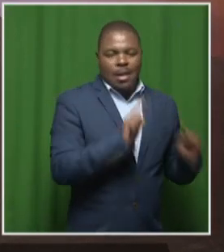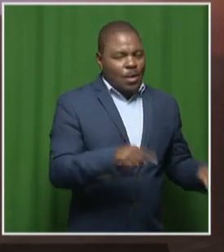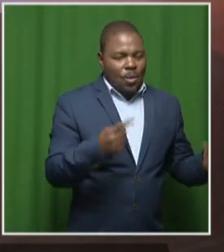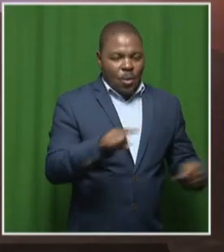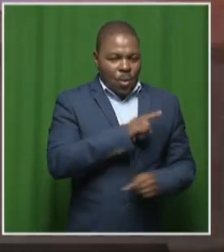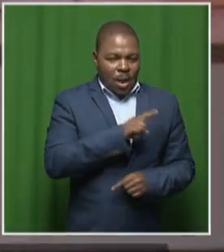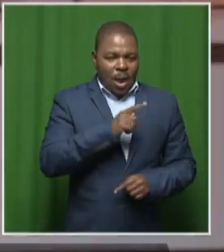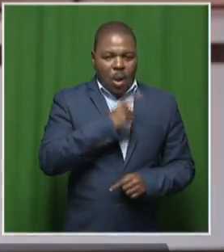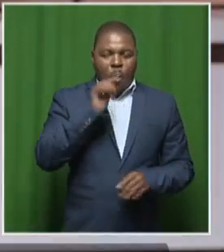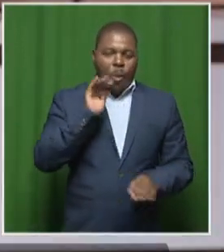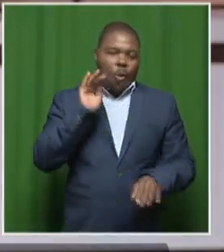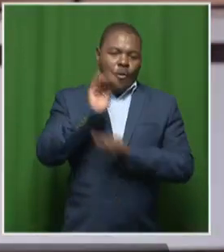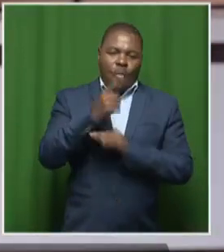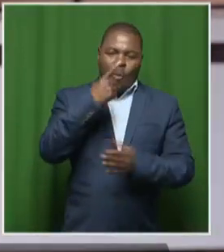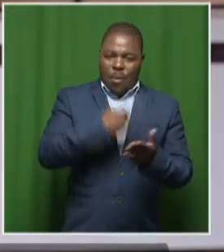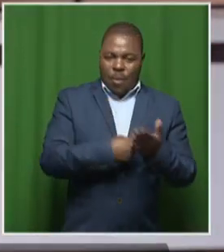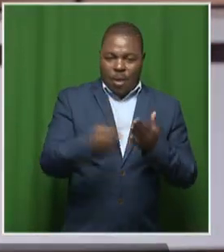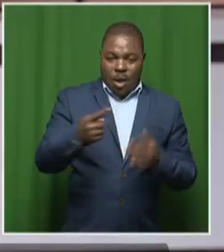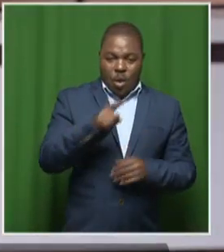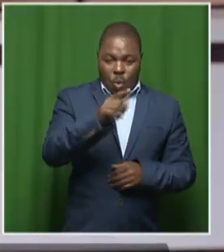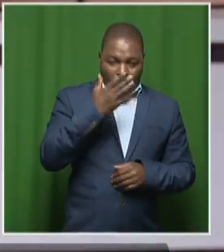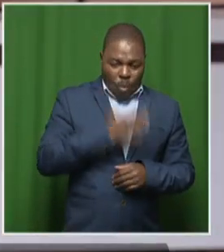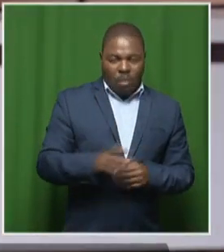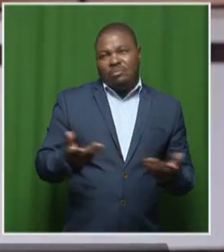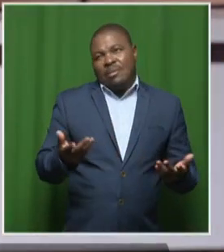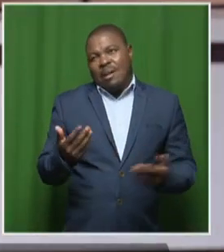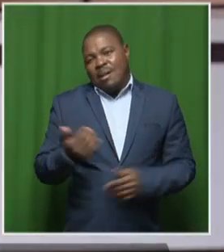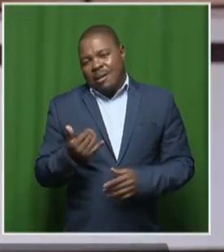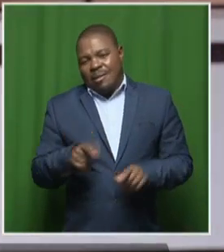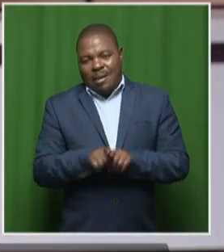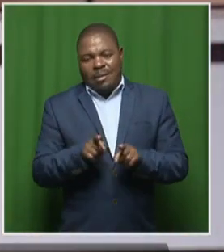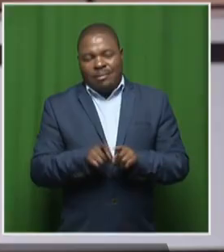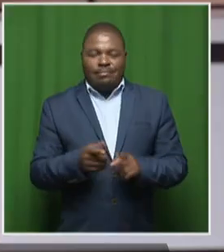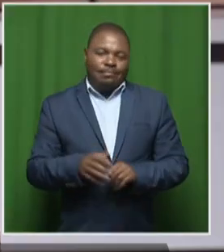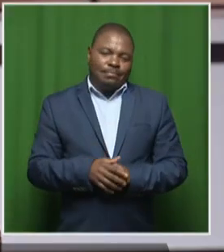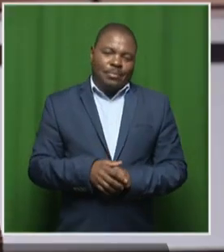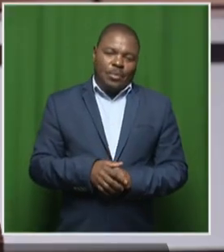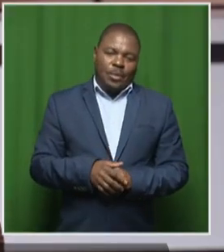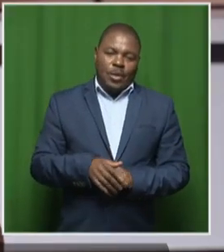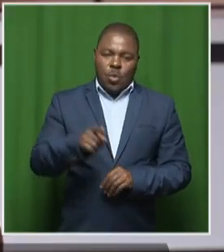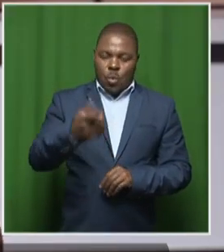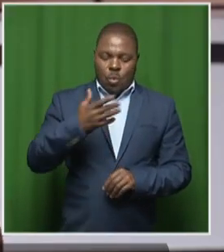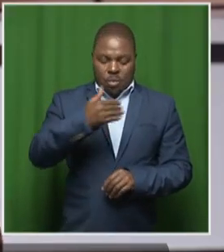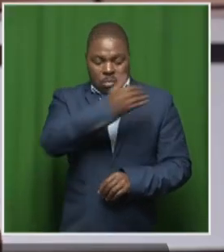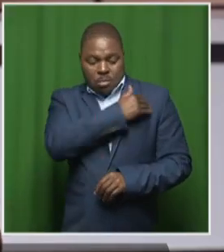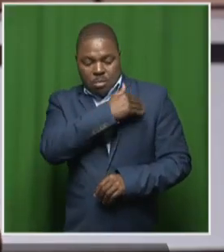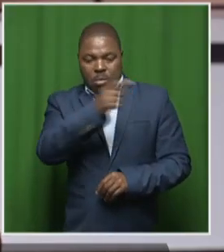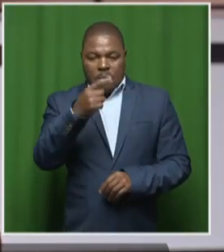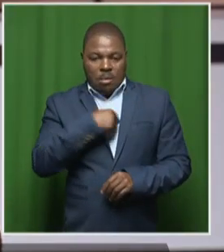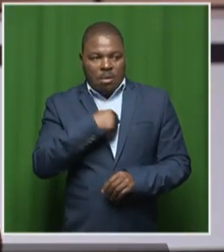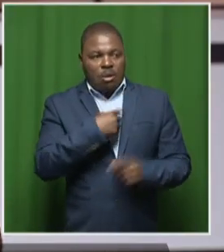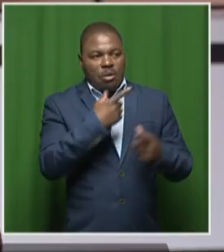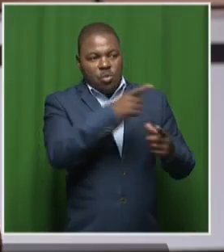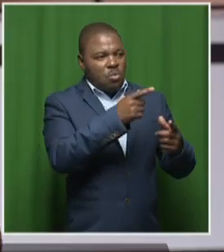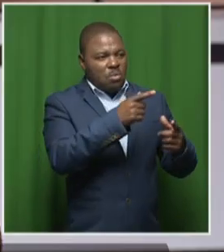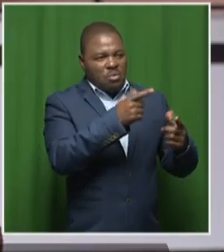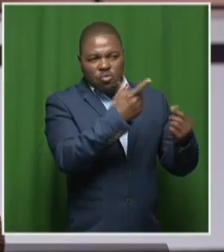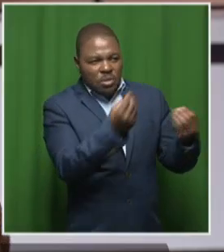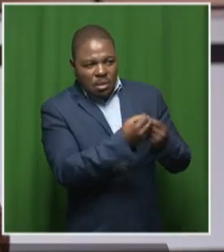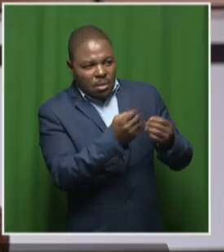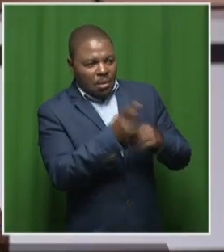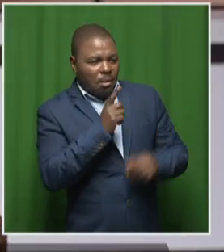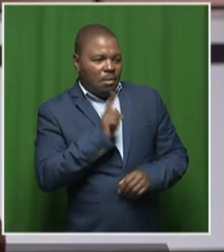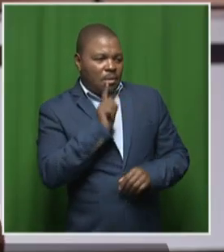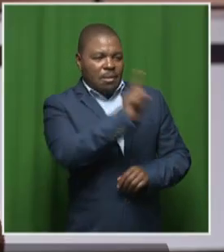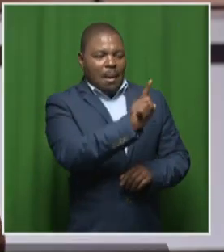me more than a week. But if you want, like, as I said, if you commission me to do a performance, I can come